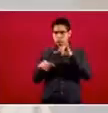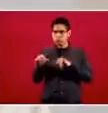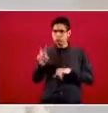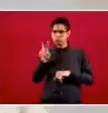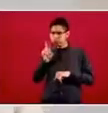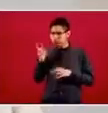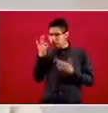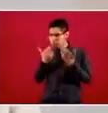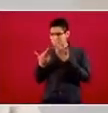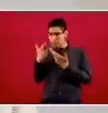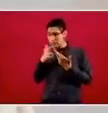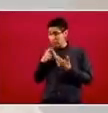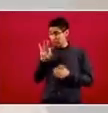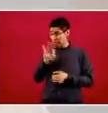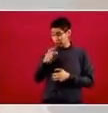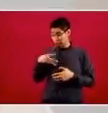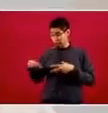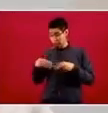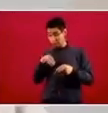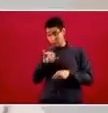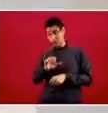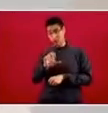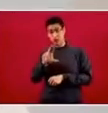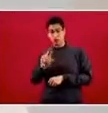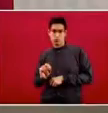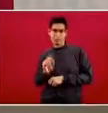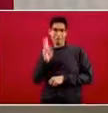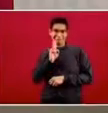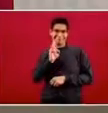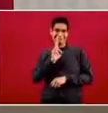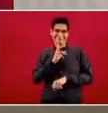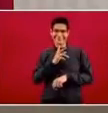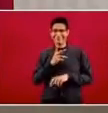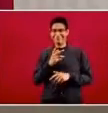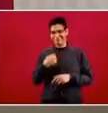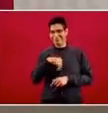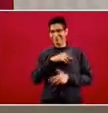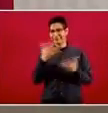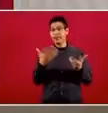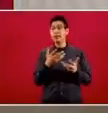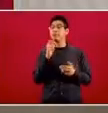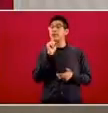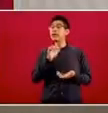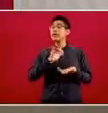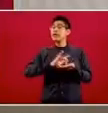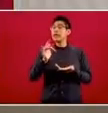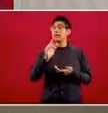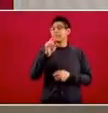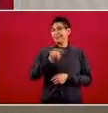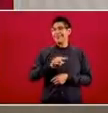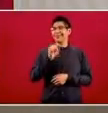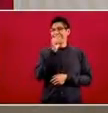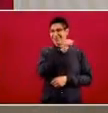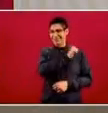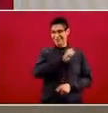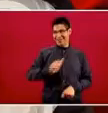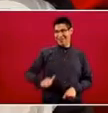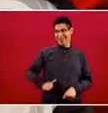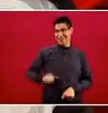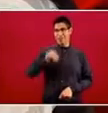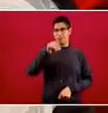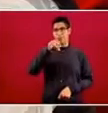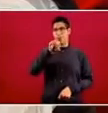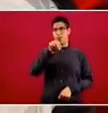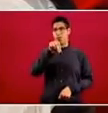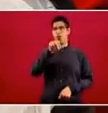Another measure that we'll be implementing is having a filtering operation to know